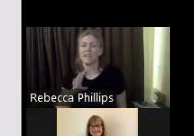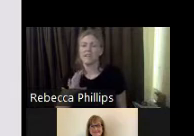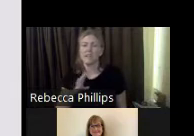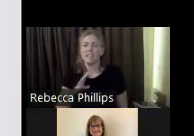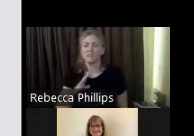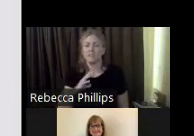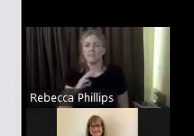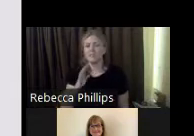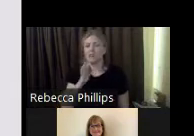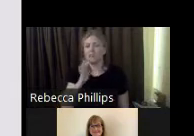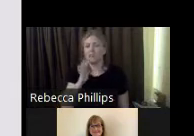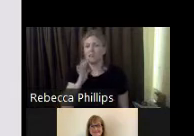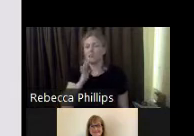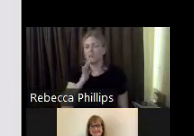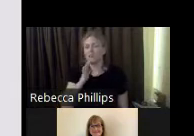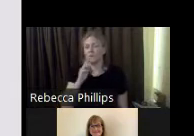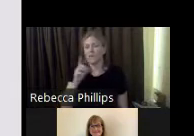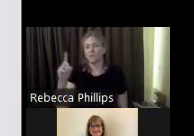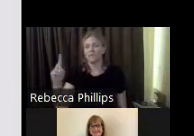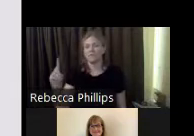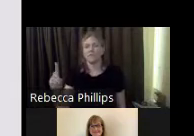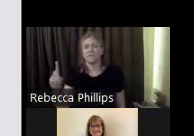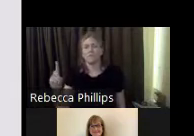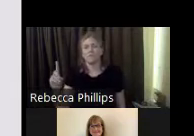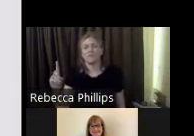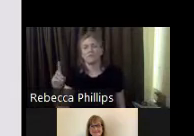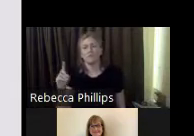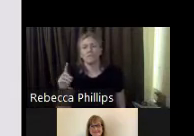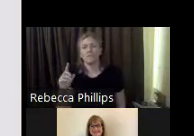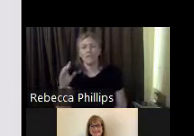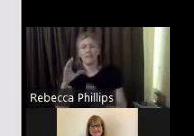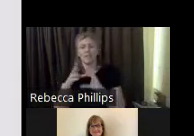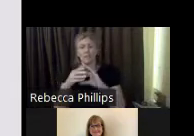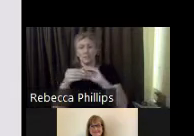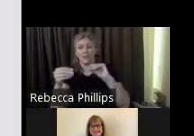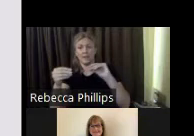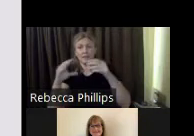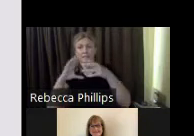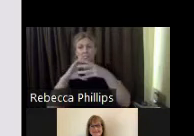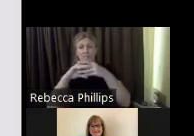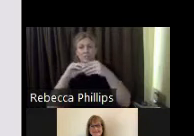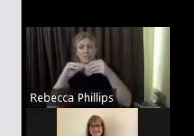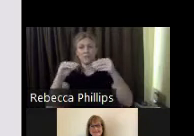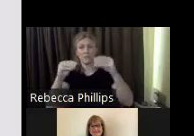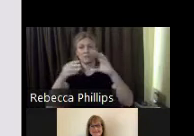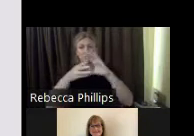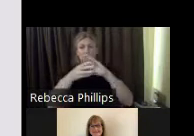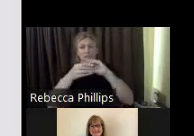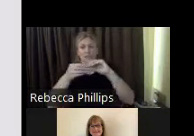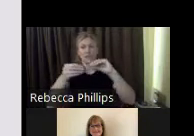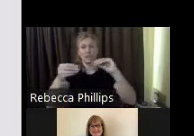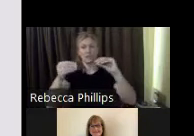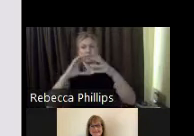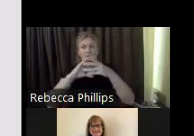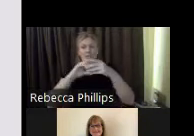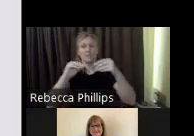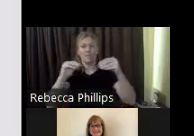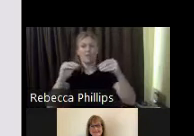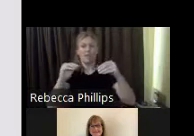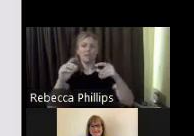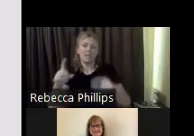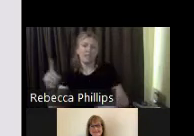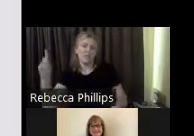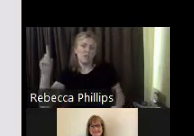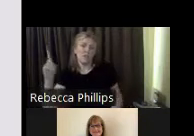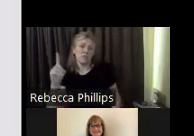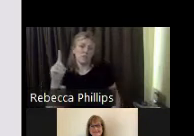No. fine. Because when they're talking also, they will do reference points. So if they're telling like a story, this is the sign for story. The story,